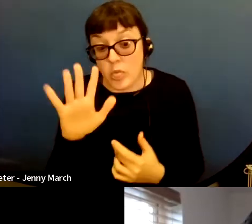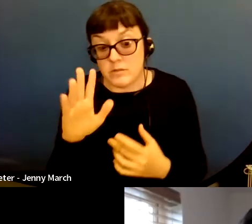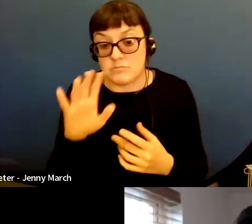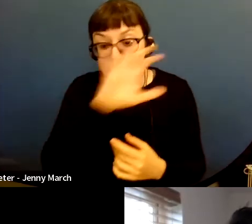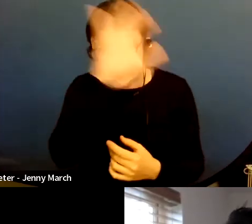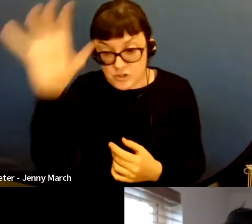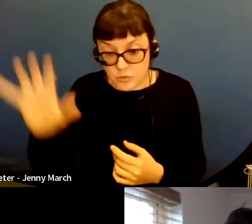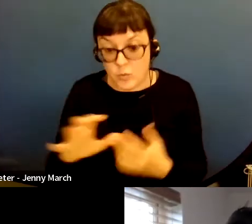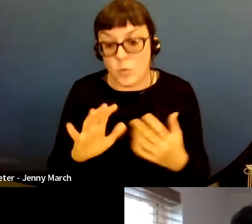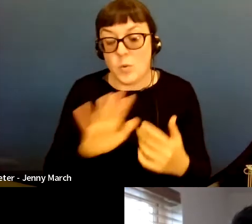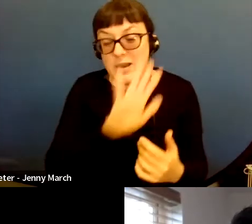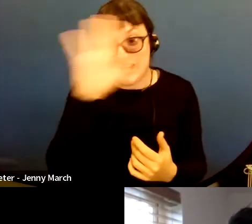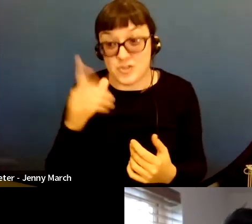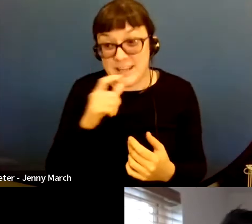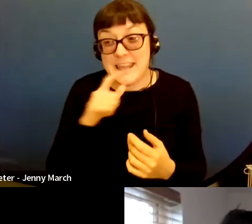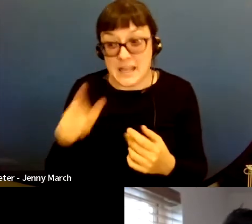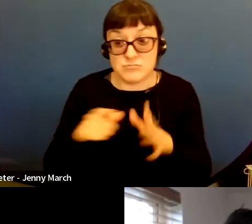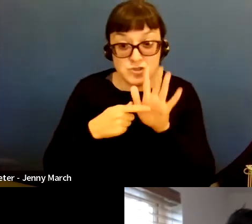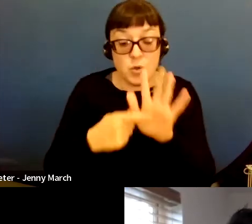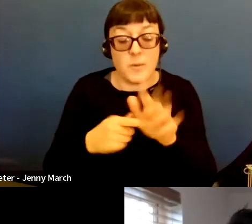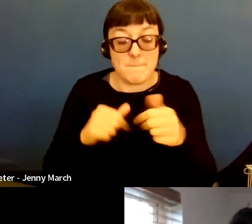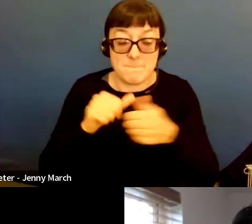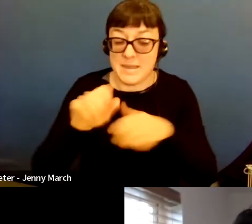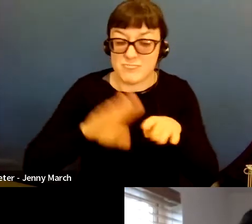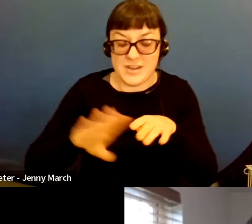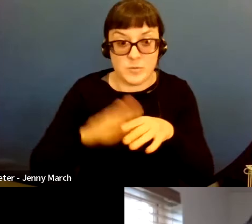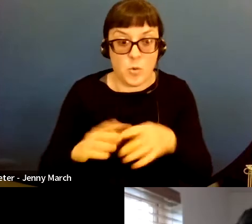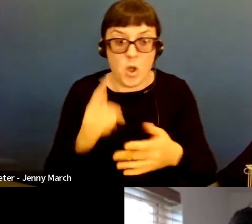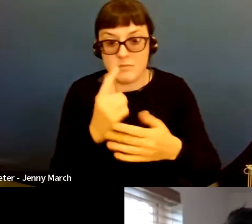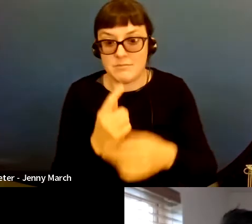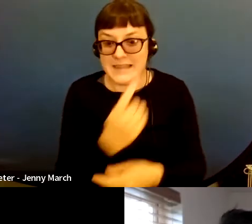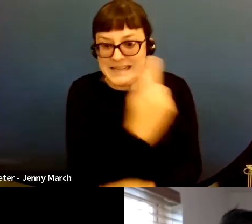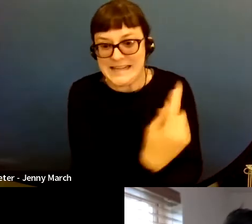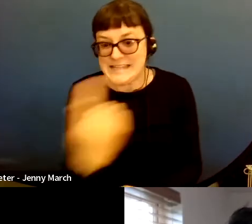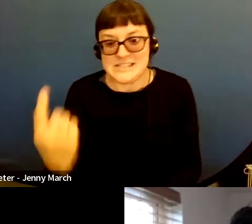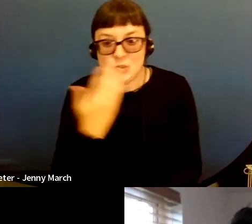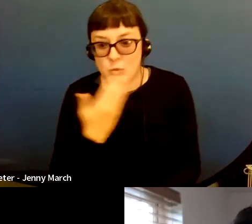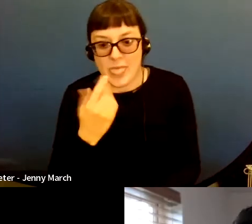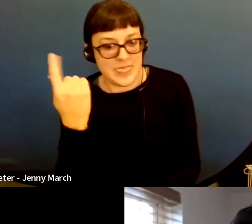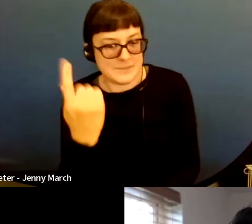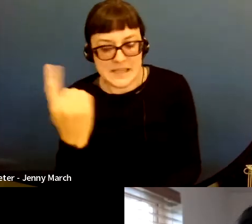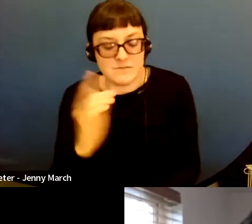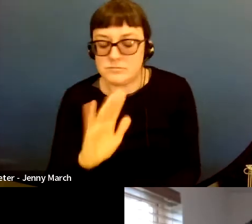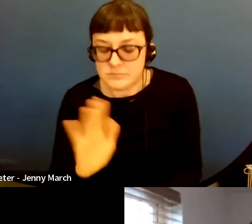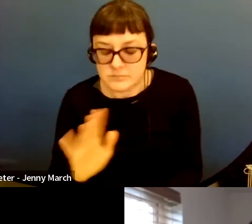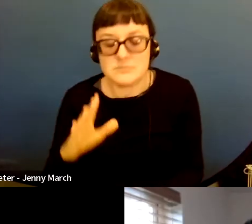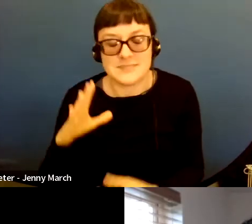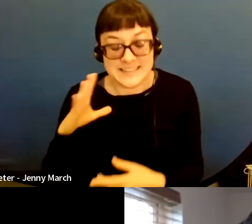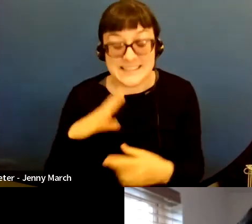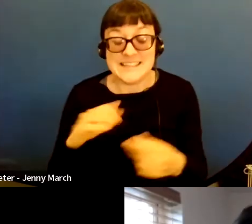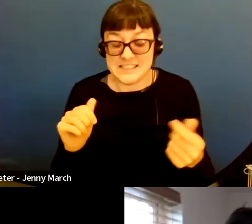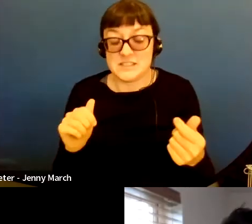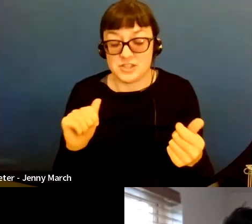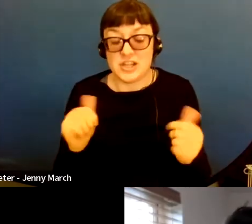practice in inclusive EdTech, but not individual schools. The model has to change, and we will not see significant change in